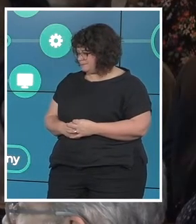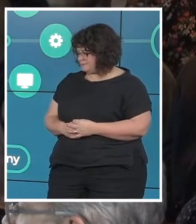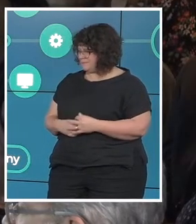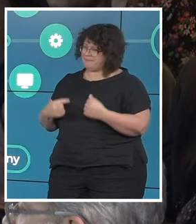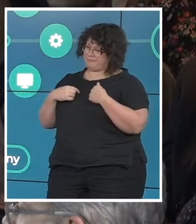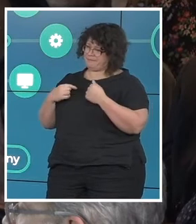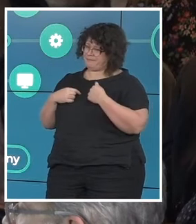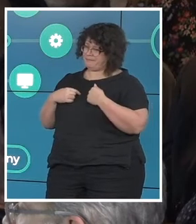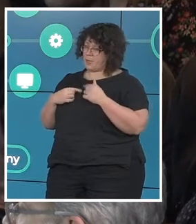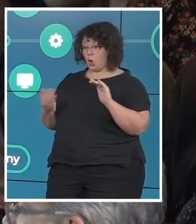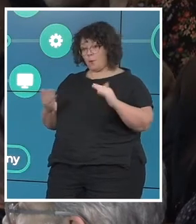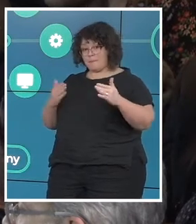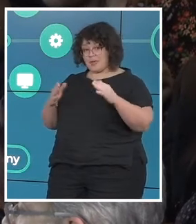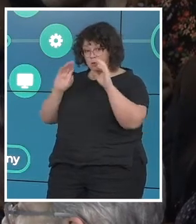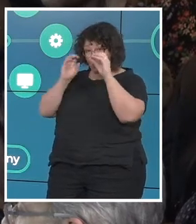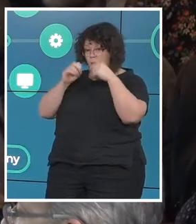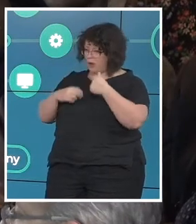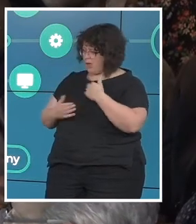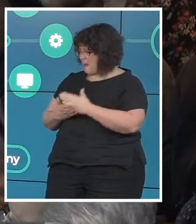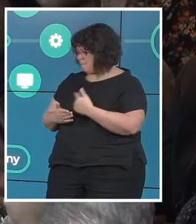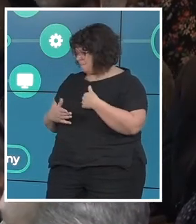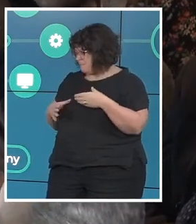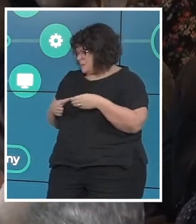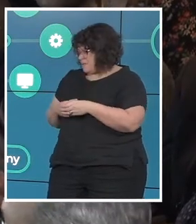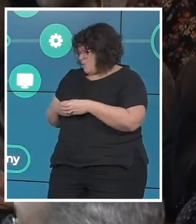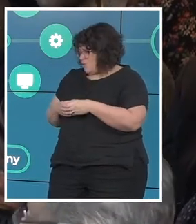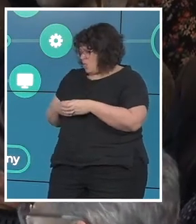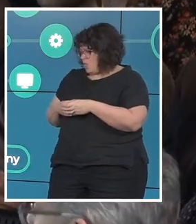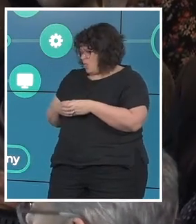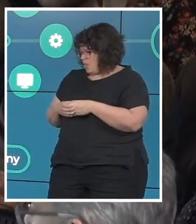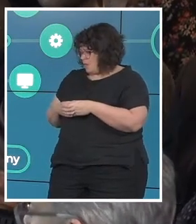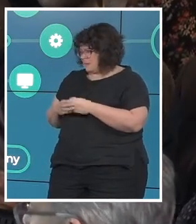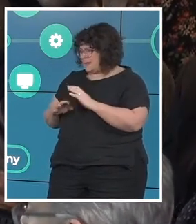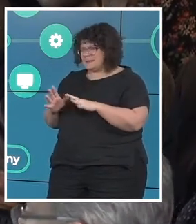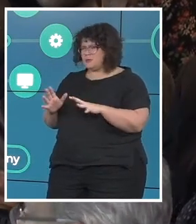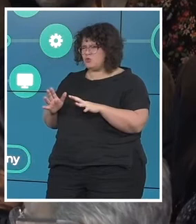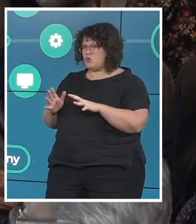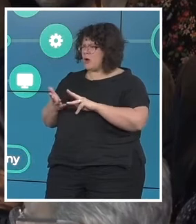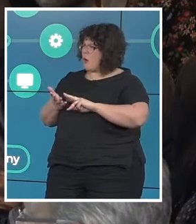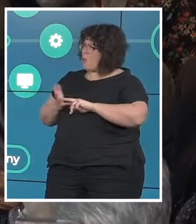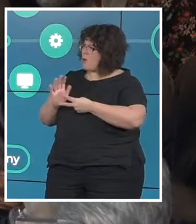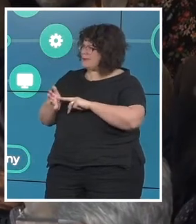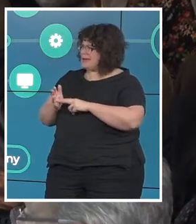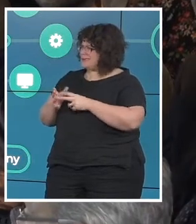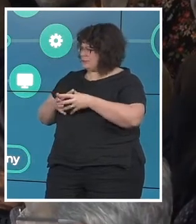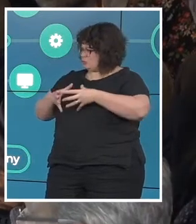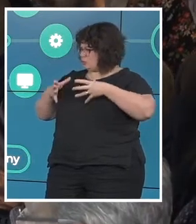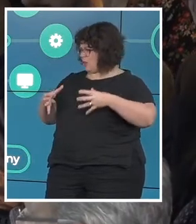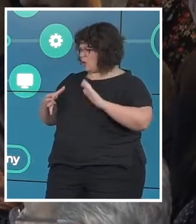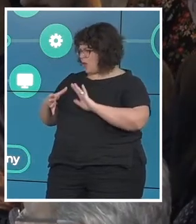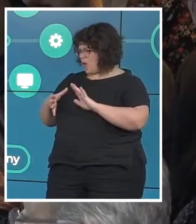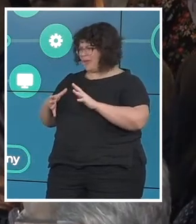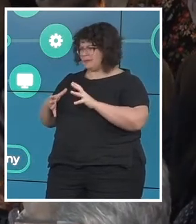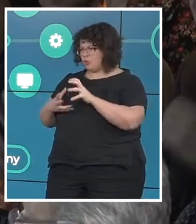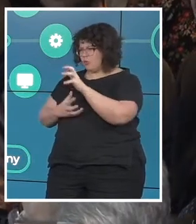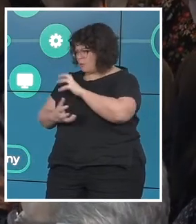and complexity of output. And I think we've heard a lot, actually, probably yesterday, around this from the leaders. If everyone was in the leaders'